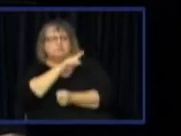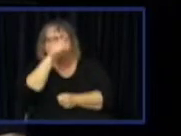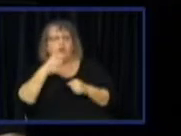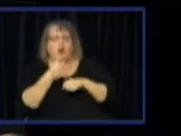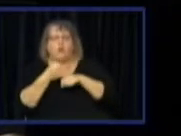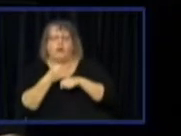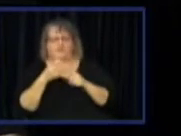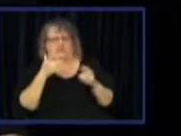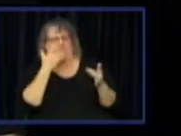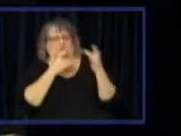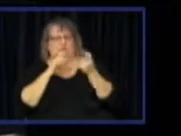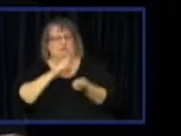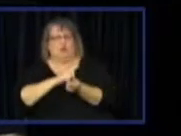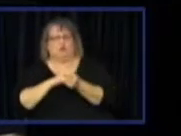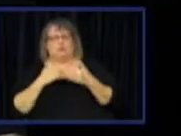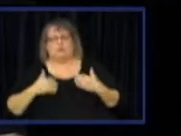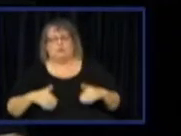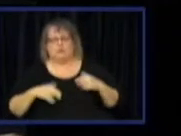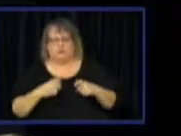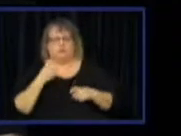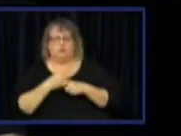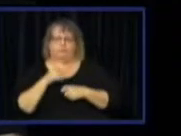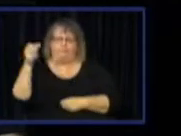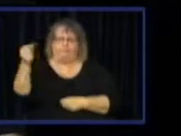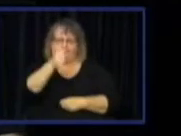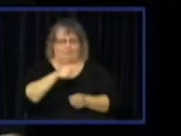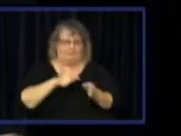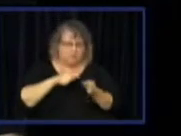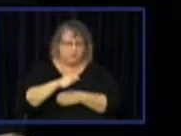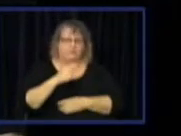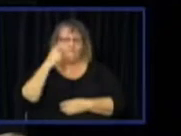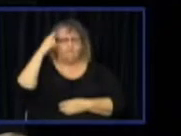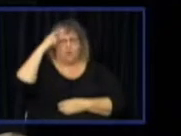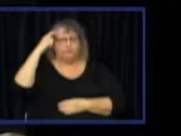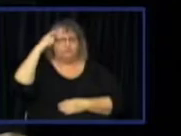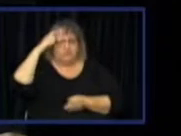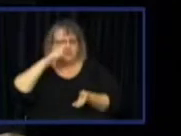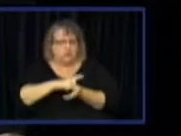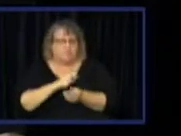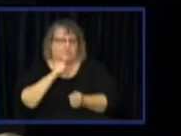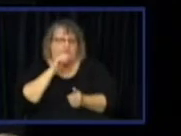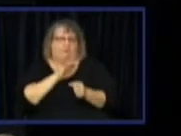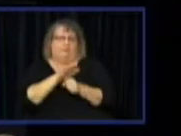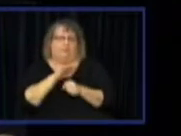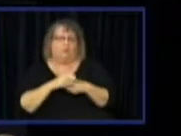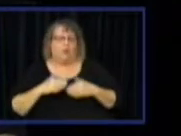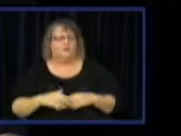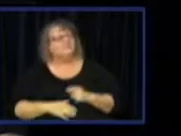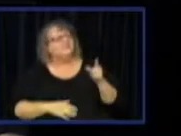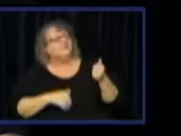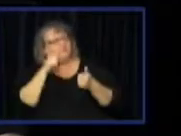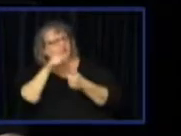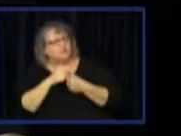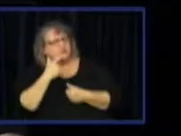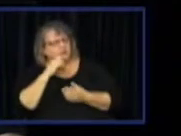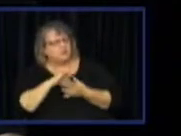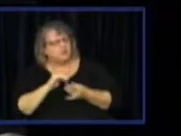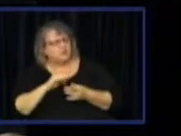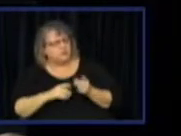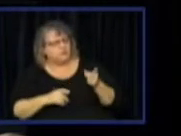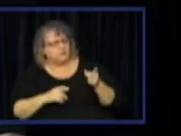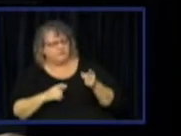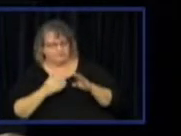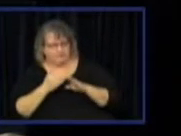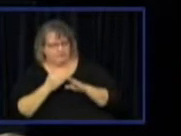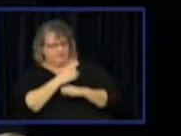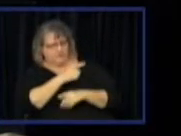islands, and especially very difficult to get specialist help. That's absolutely right. And you had mentioned this, I wanted to go back to it a